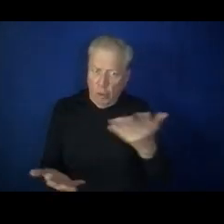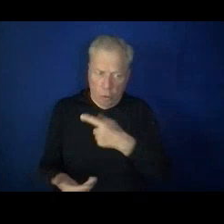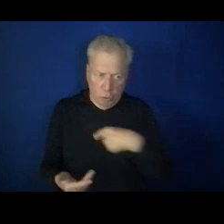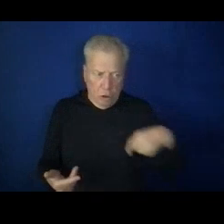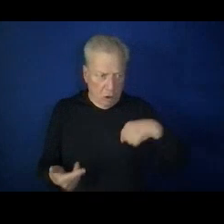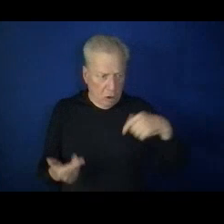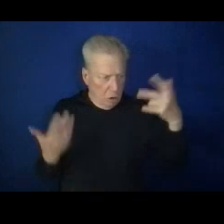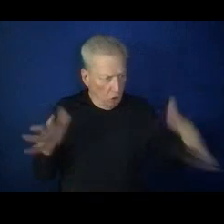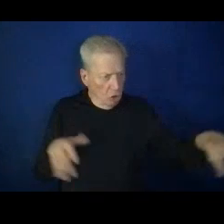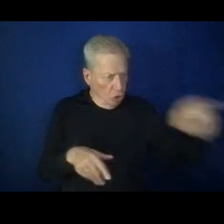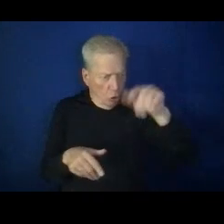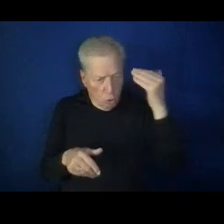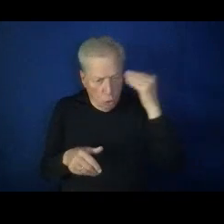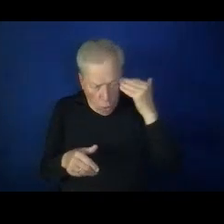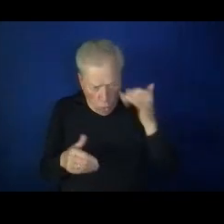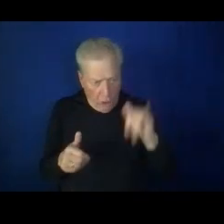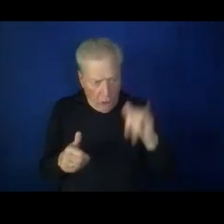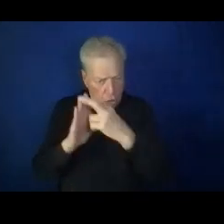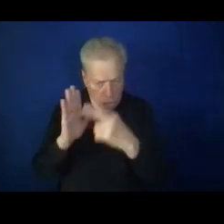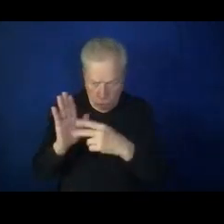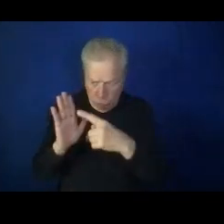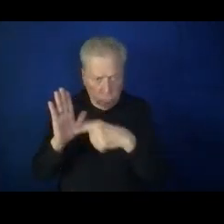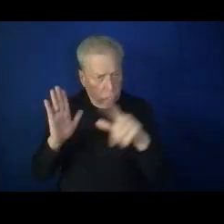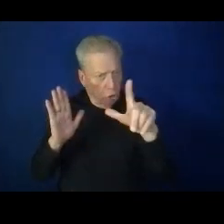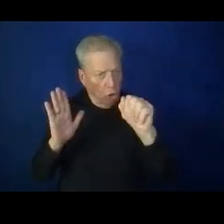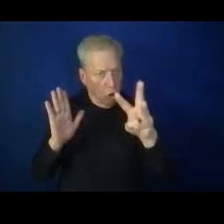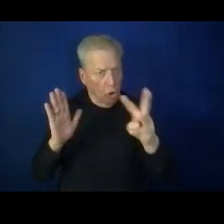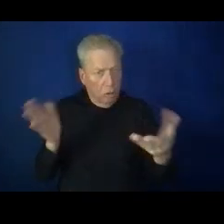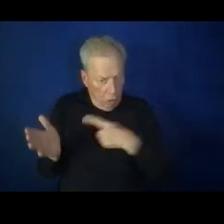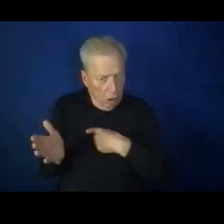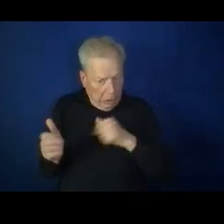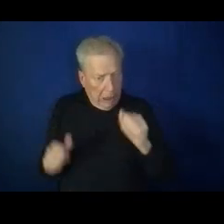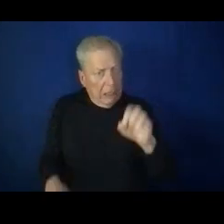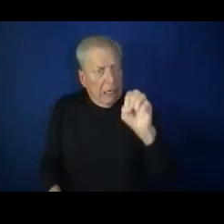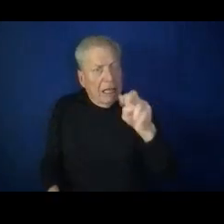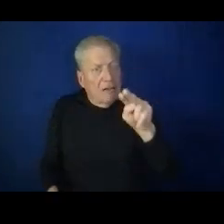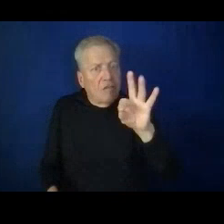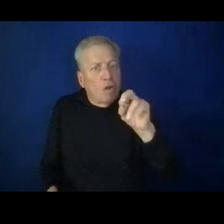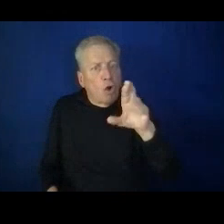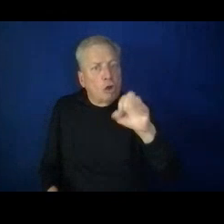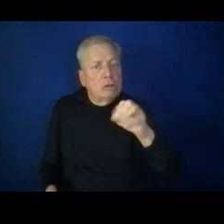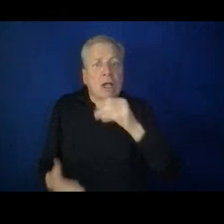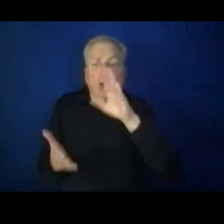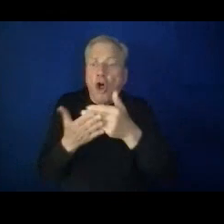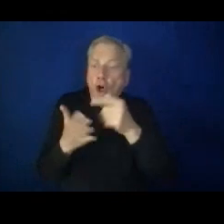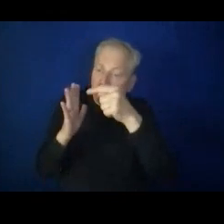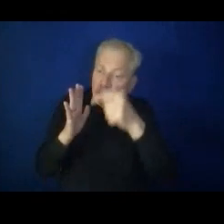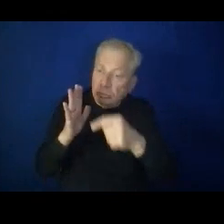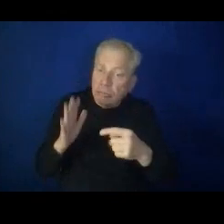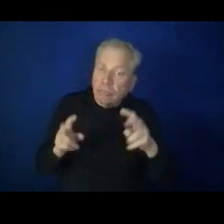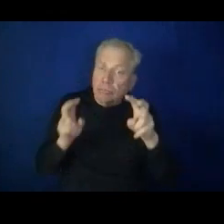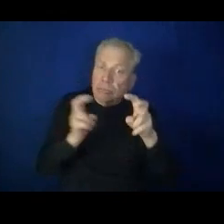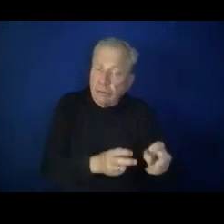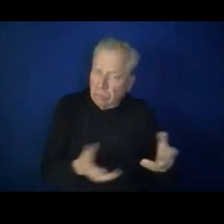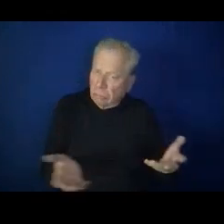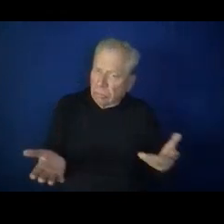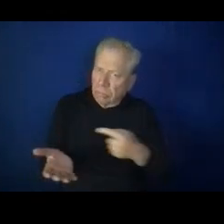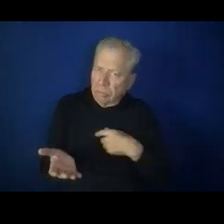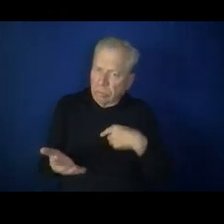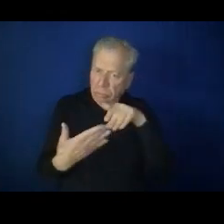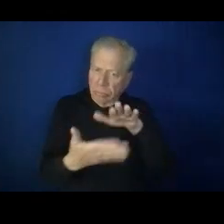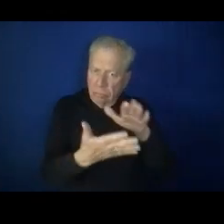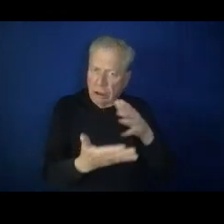it is a regulation. It's a law, enforceable on all accounts, and we're going